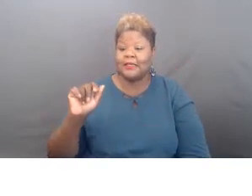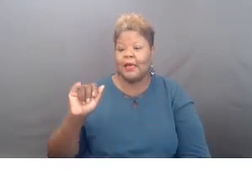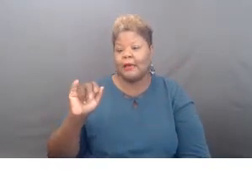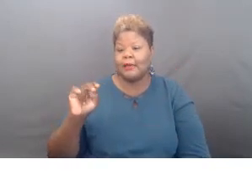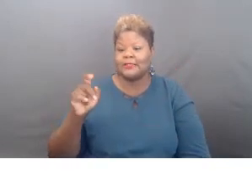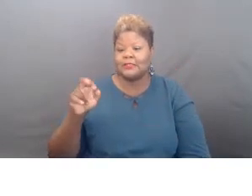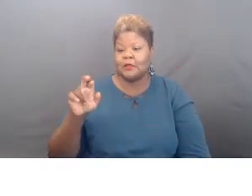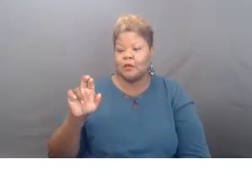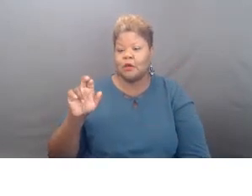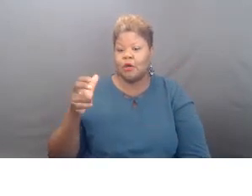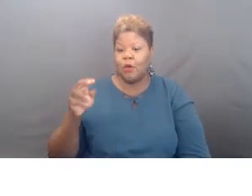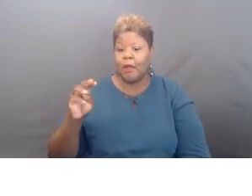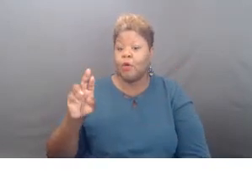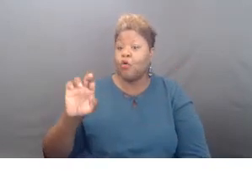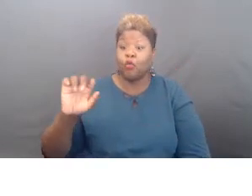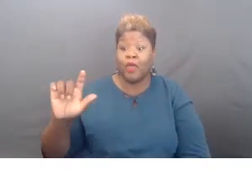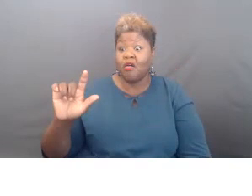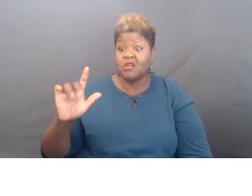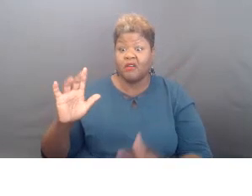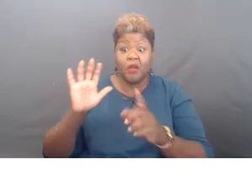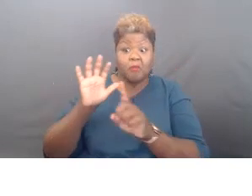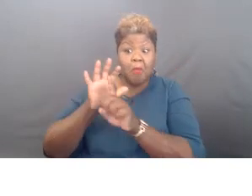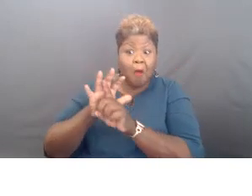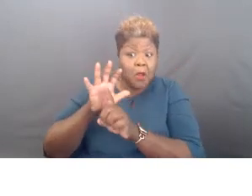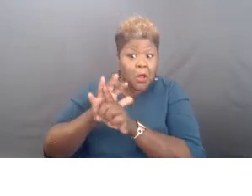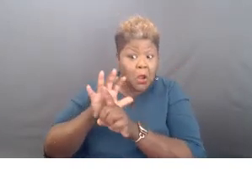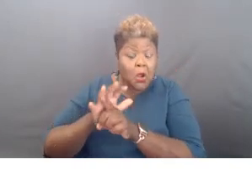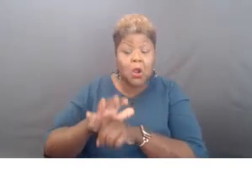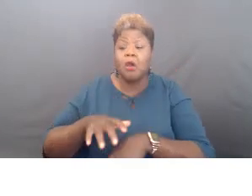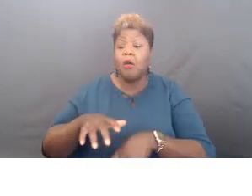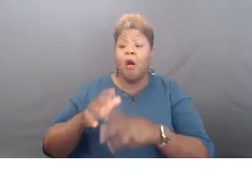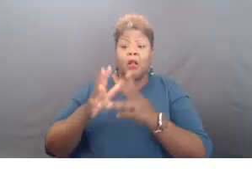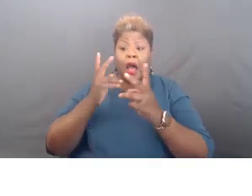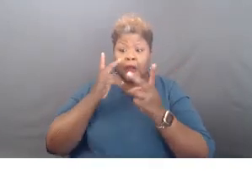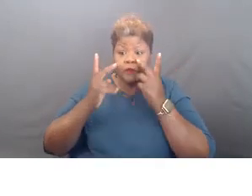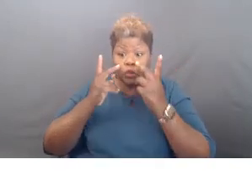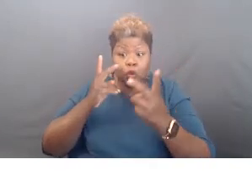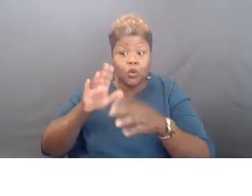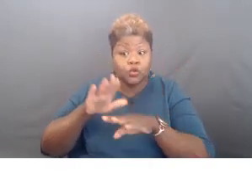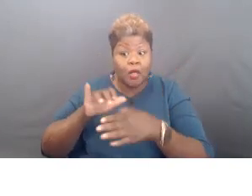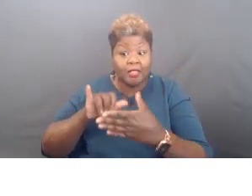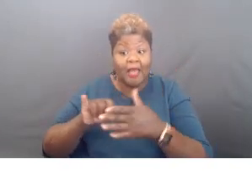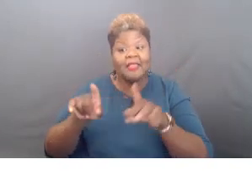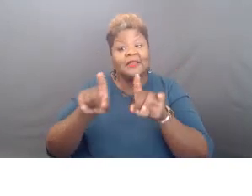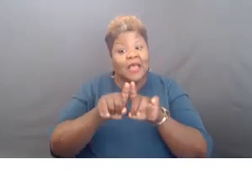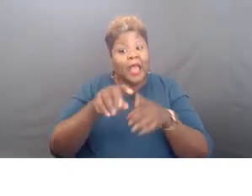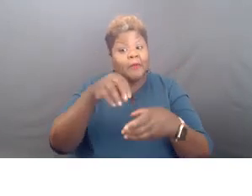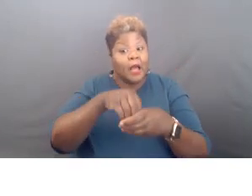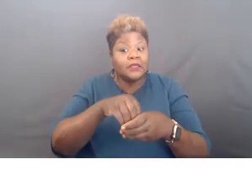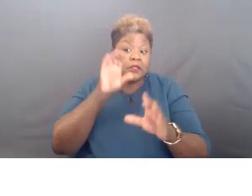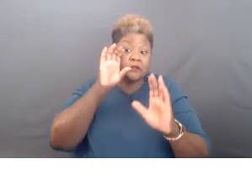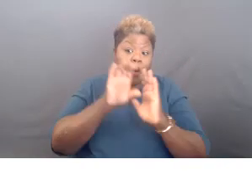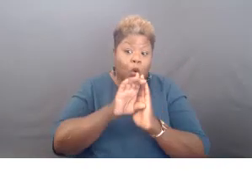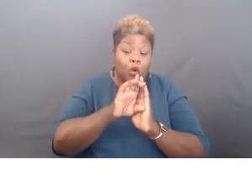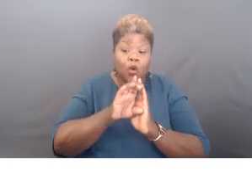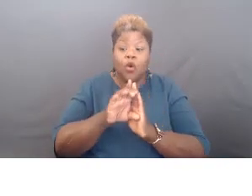Reels are very, very popular. You can get a lot of views on the same content that you post as photos if you just sit in front of a